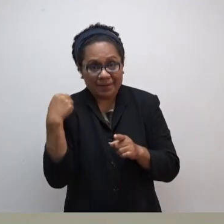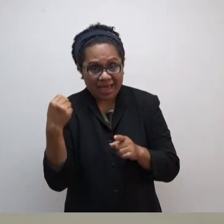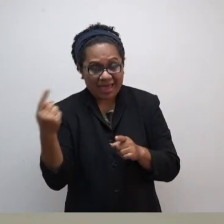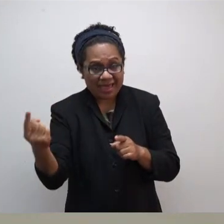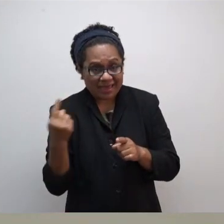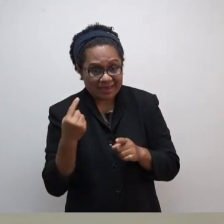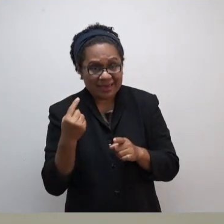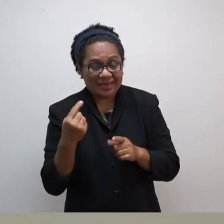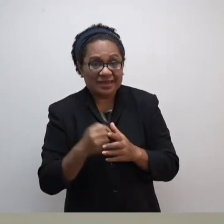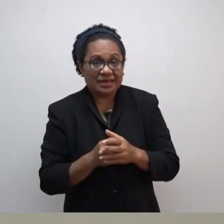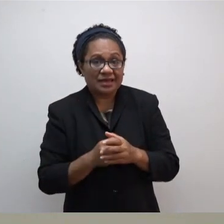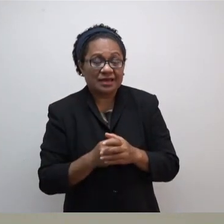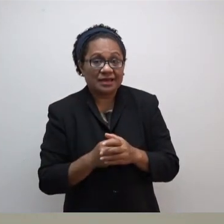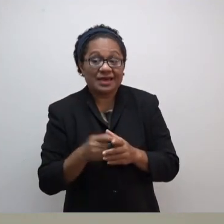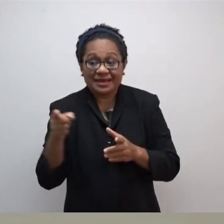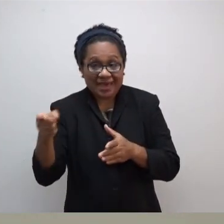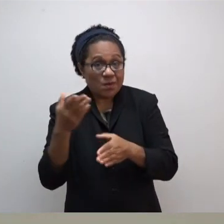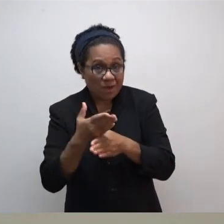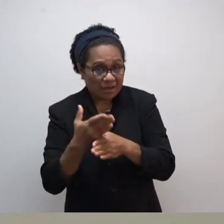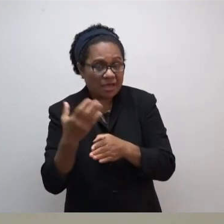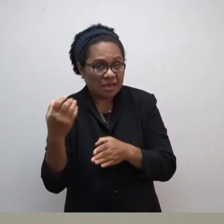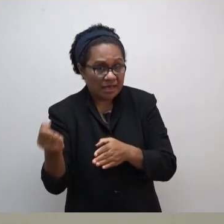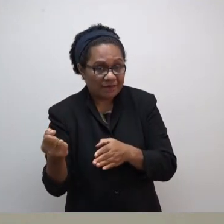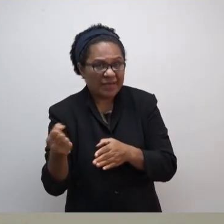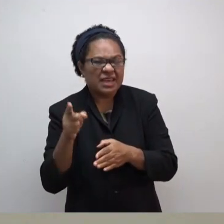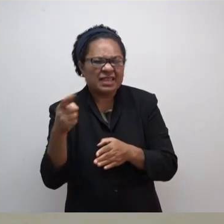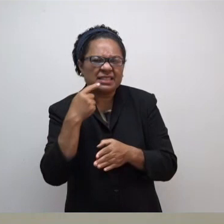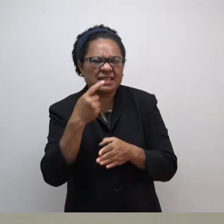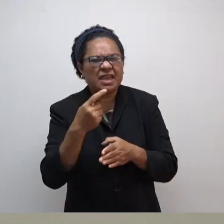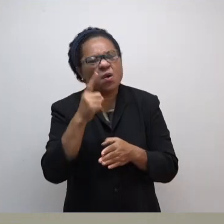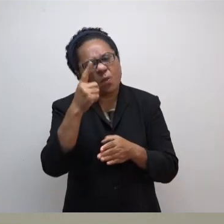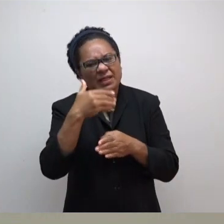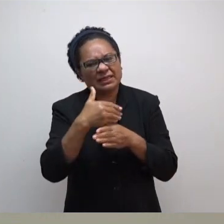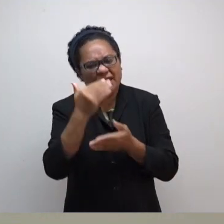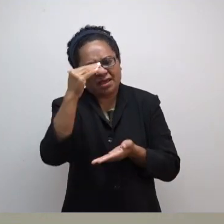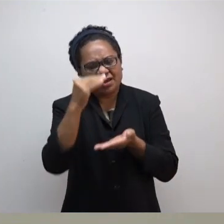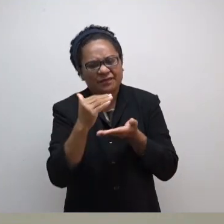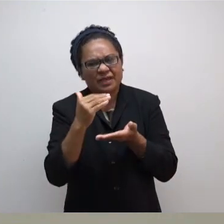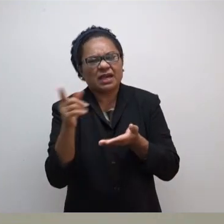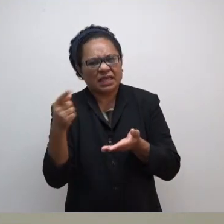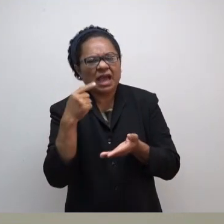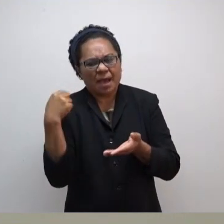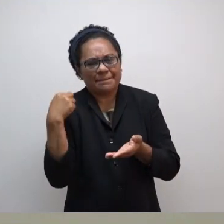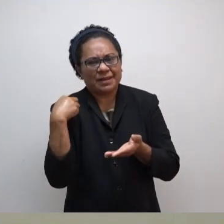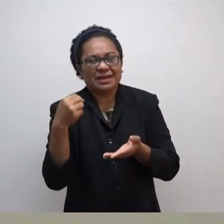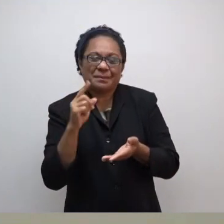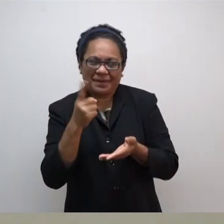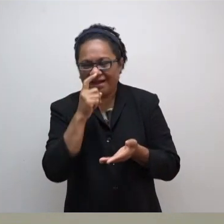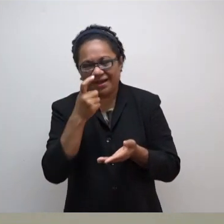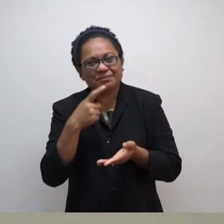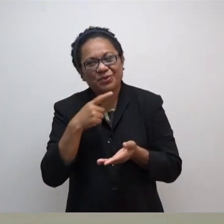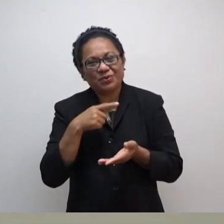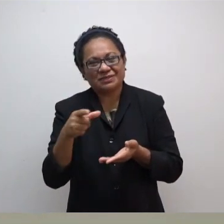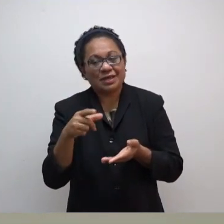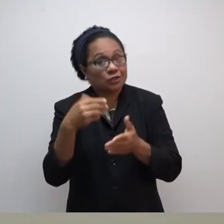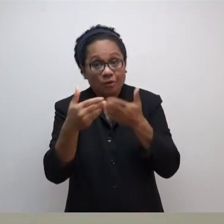they're still engaged formally, they're saying, look, I work 1 day less and therefore I should be given the 360. Well, no, they are not eligible for that.